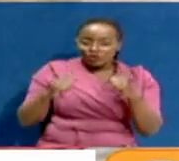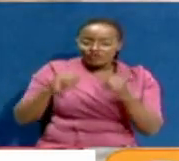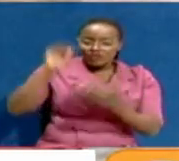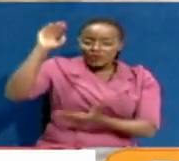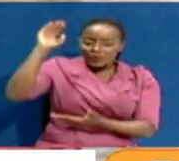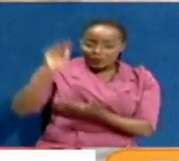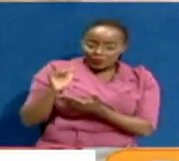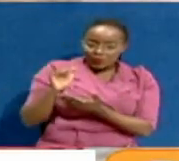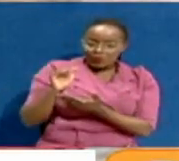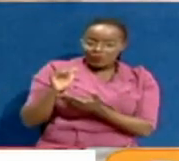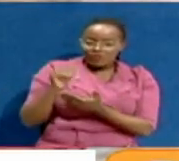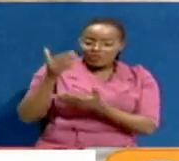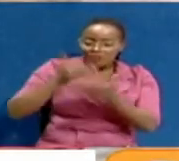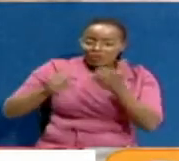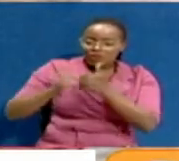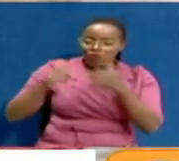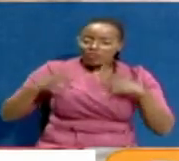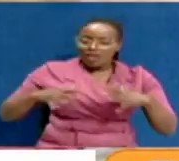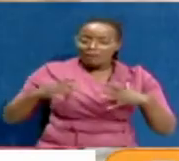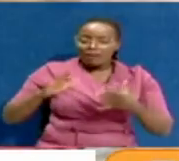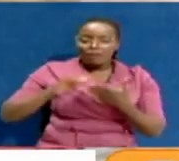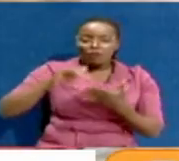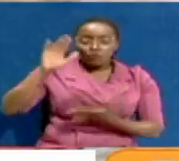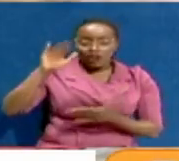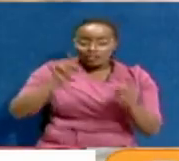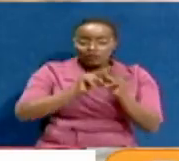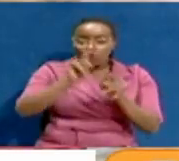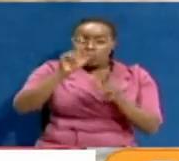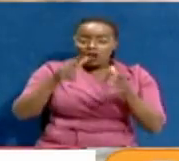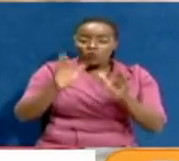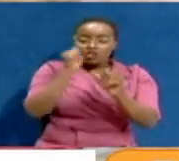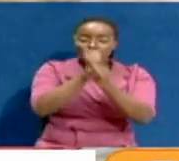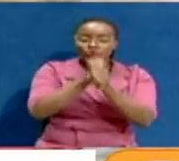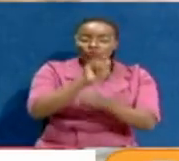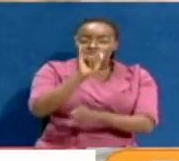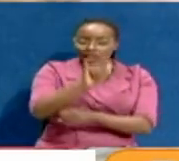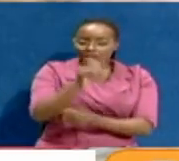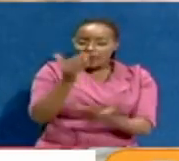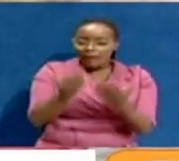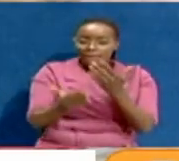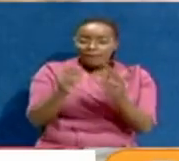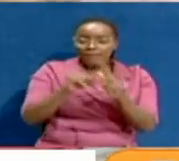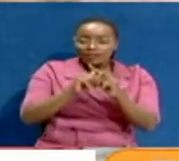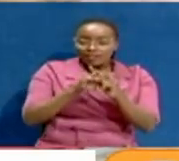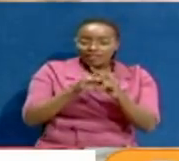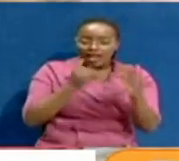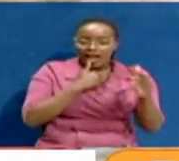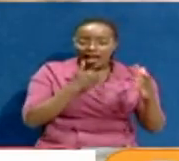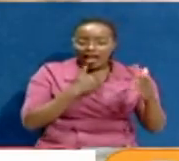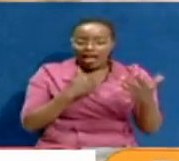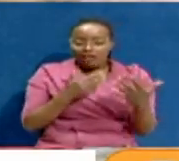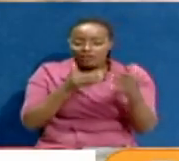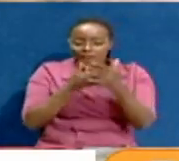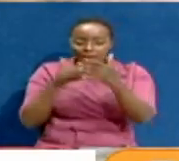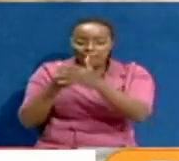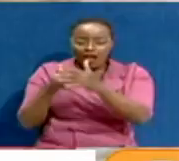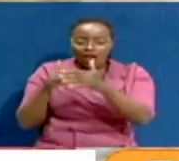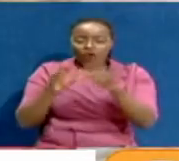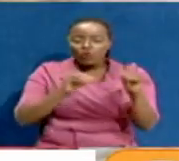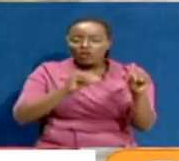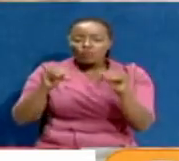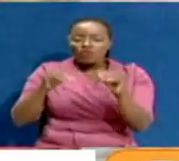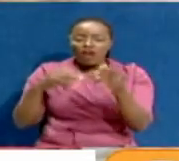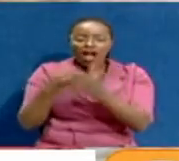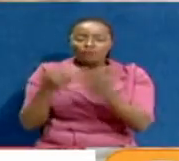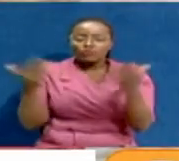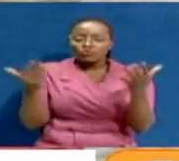reduce contact between people further. And one of the ways to do that would be to begin having restrictions around how much we move